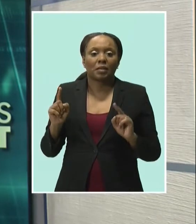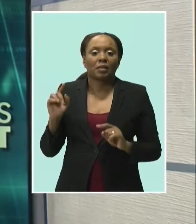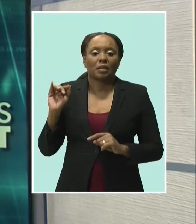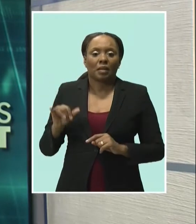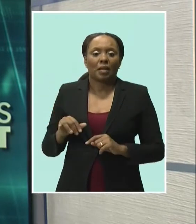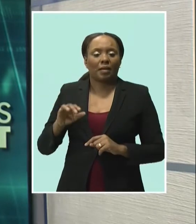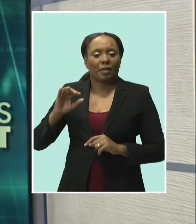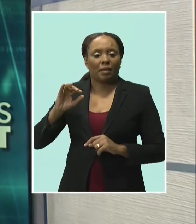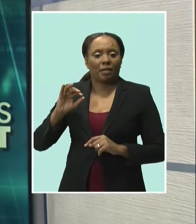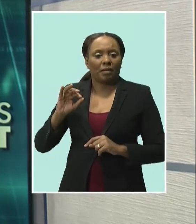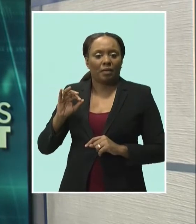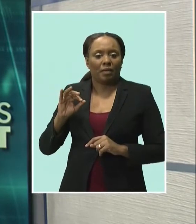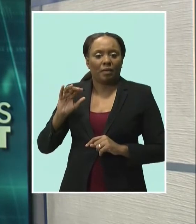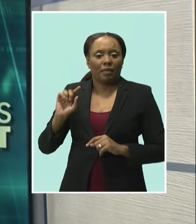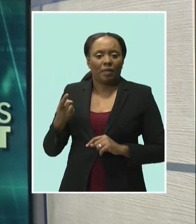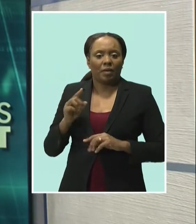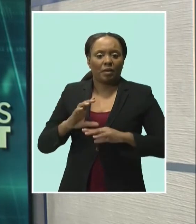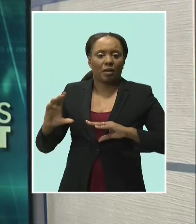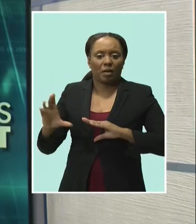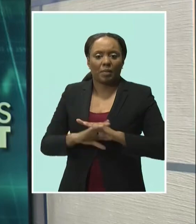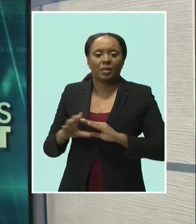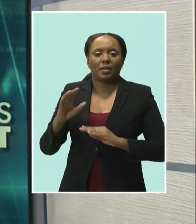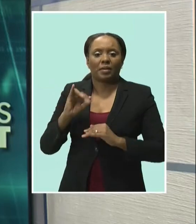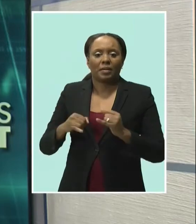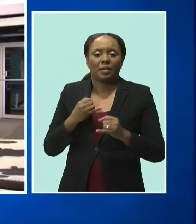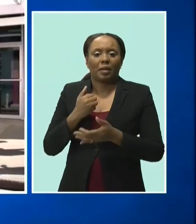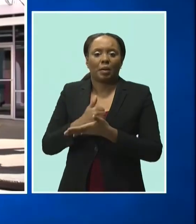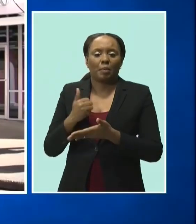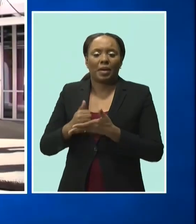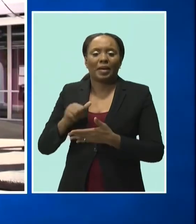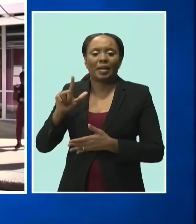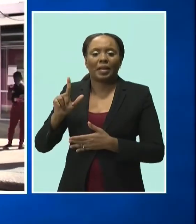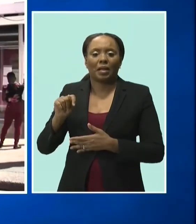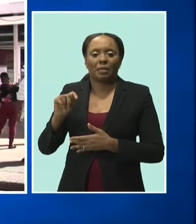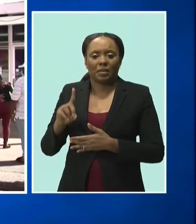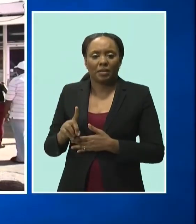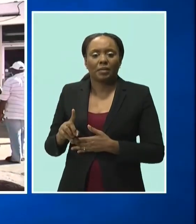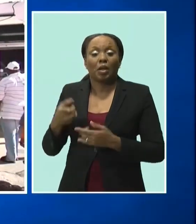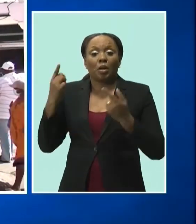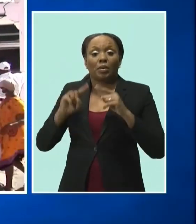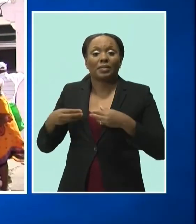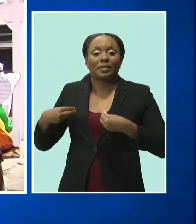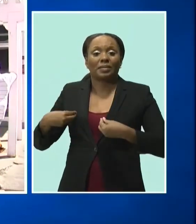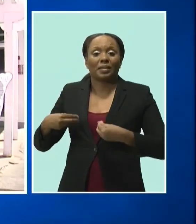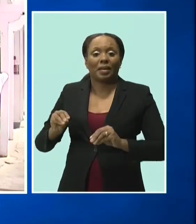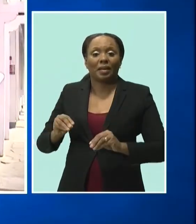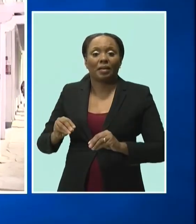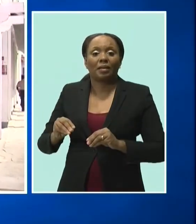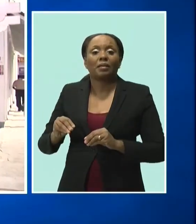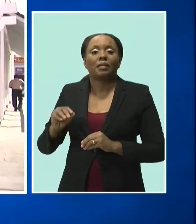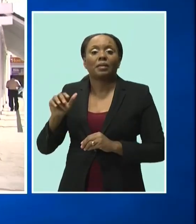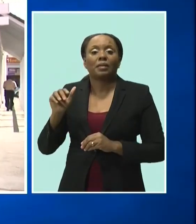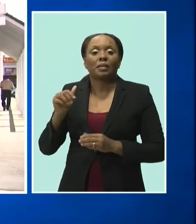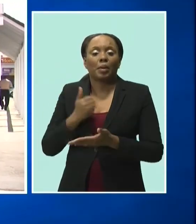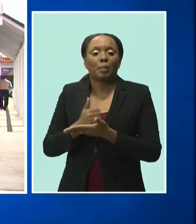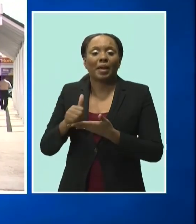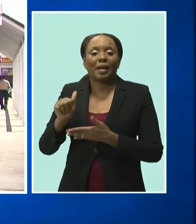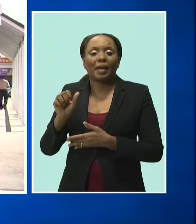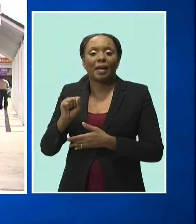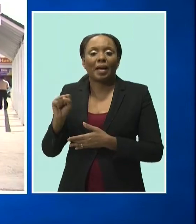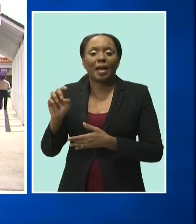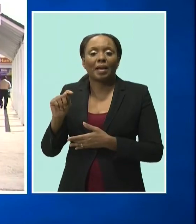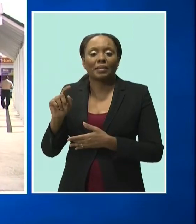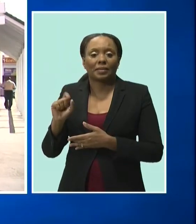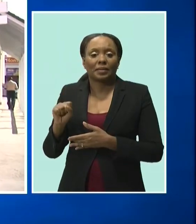subsidiary, First Caribbean International Bank Limited, has agreed to sell its banking assets in St. Vincent, Grenada, Dominica and